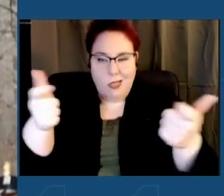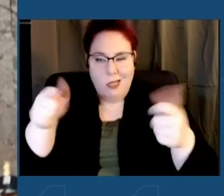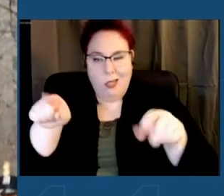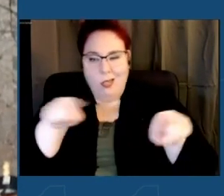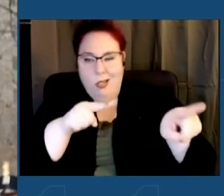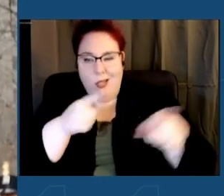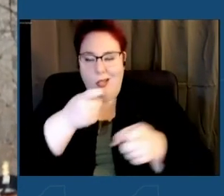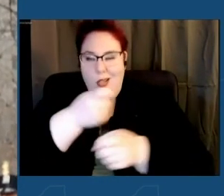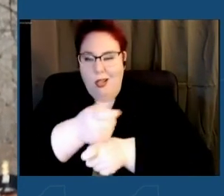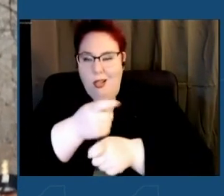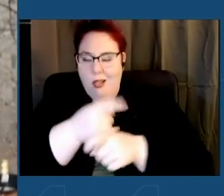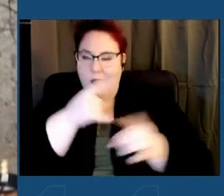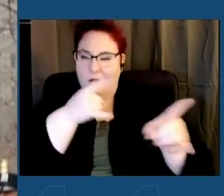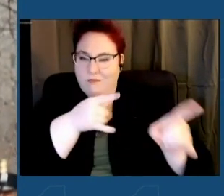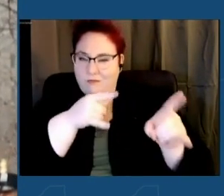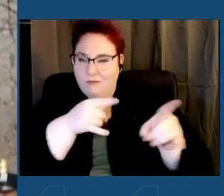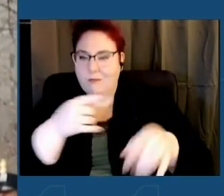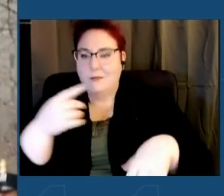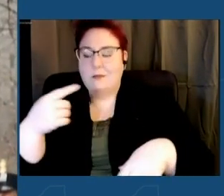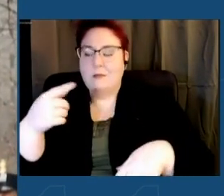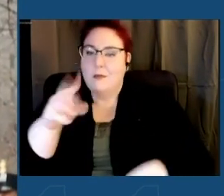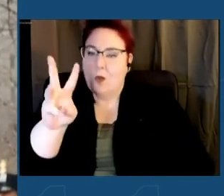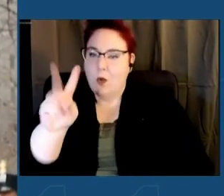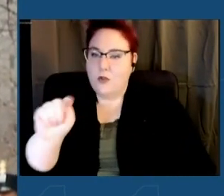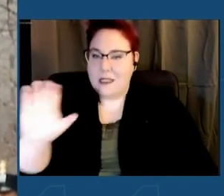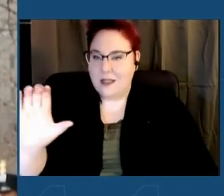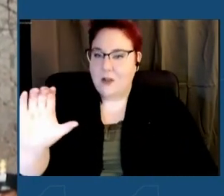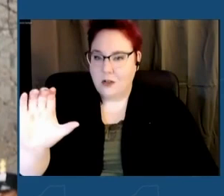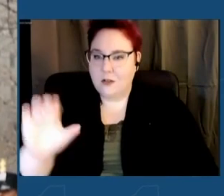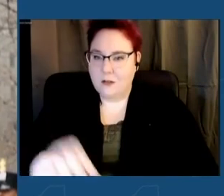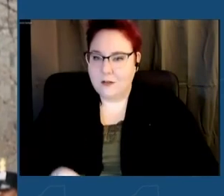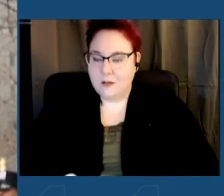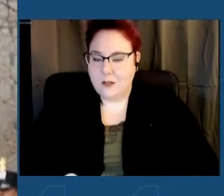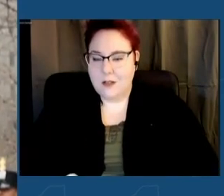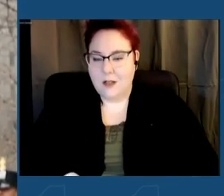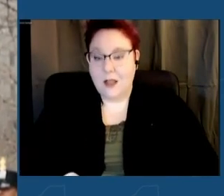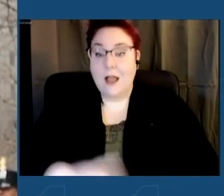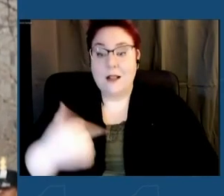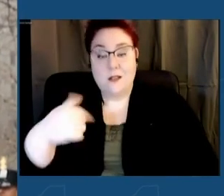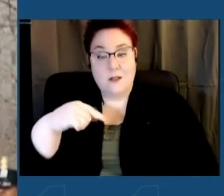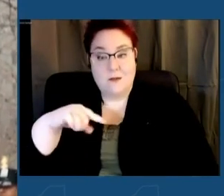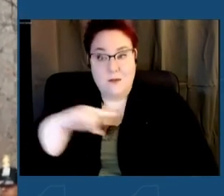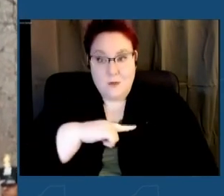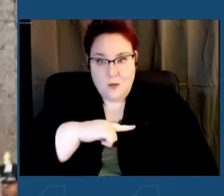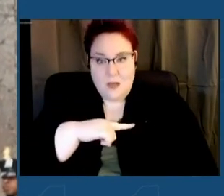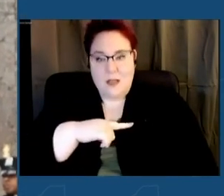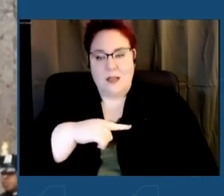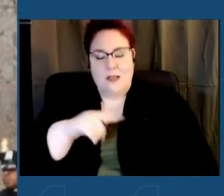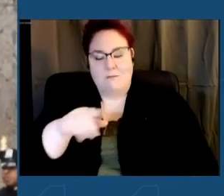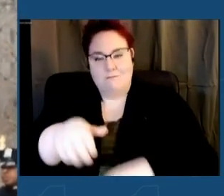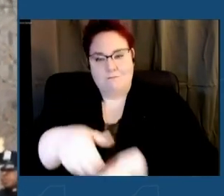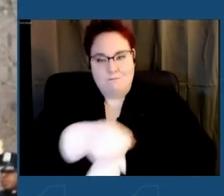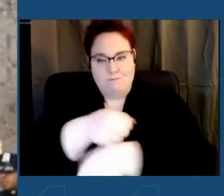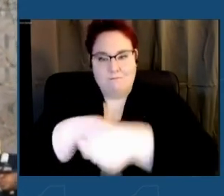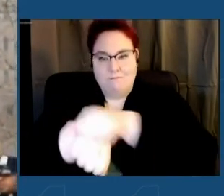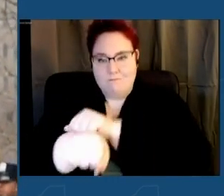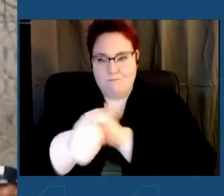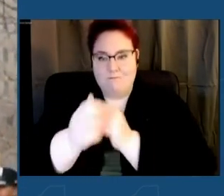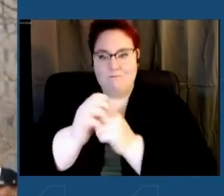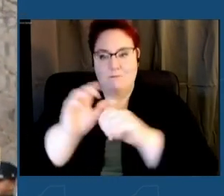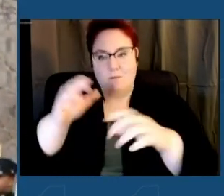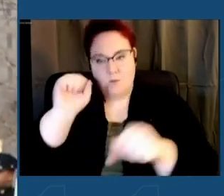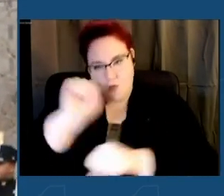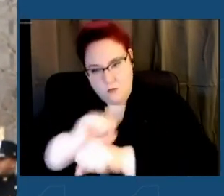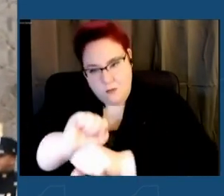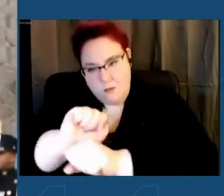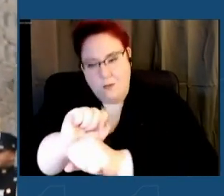to a World Trade Center out of commission. And we dedicated ourselves at that moment, and I speak of the